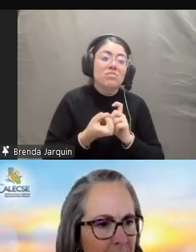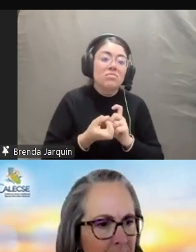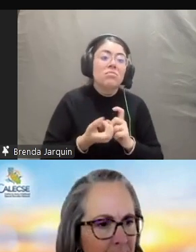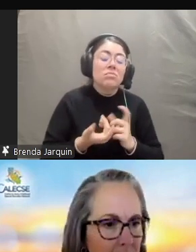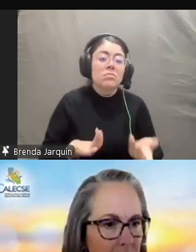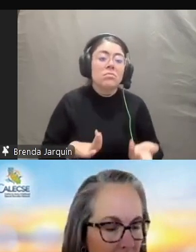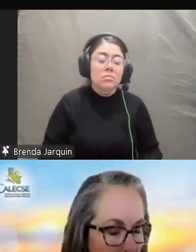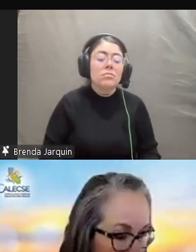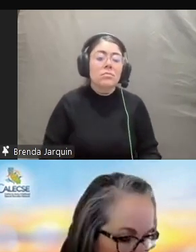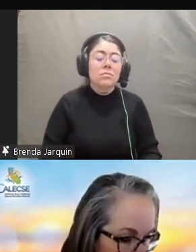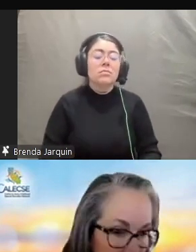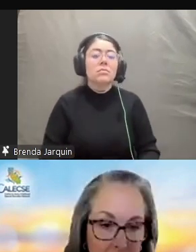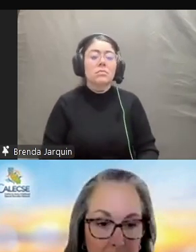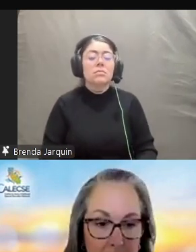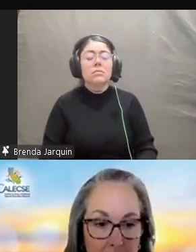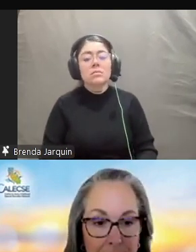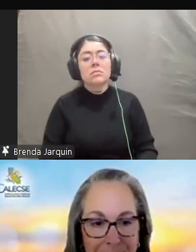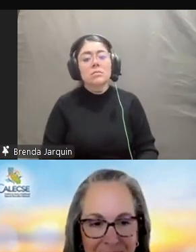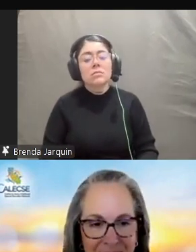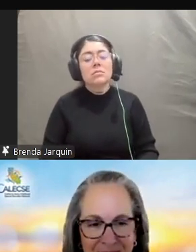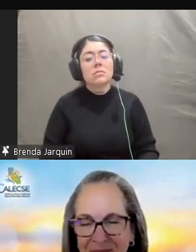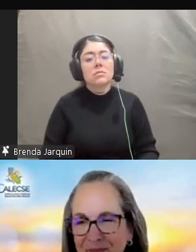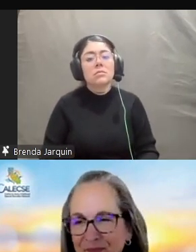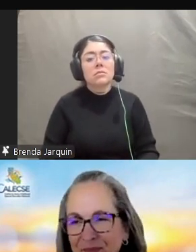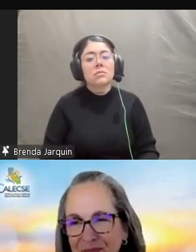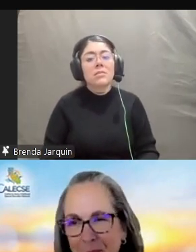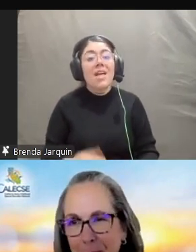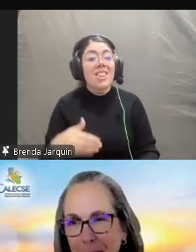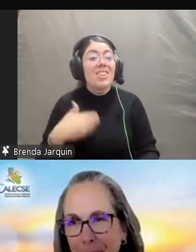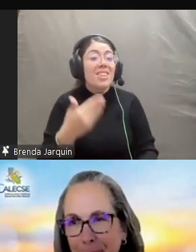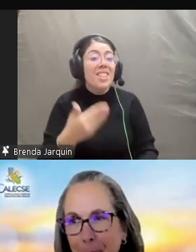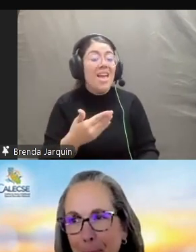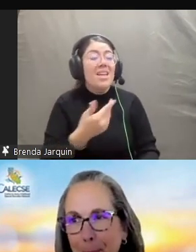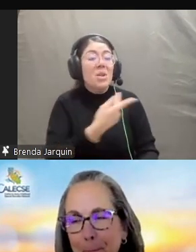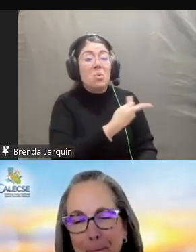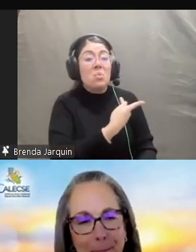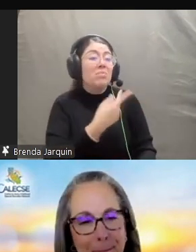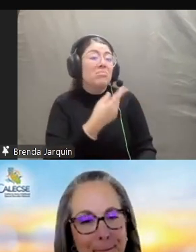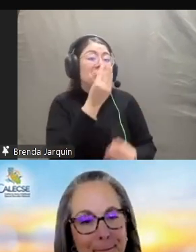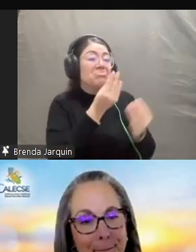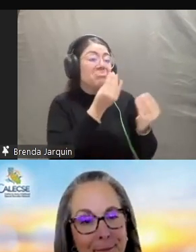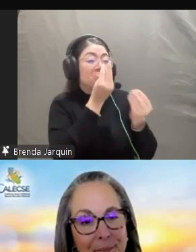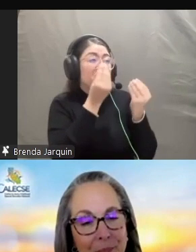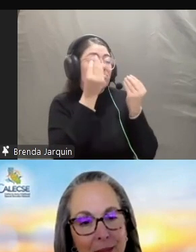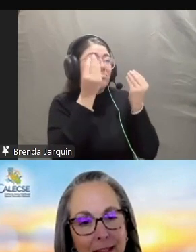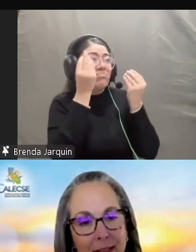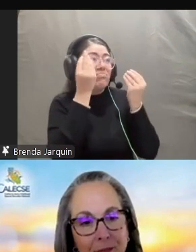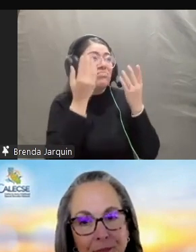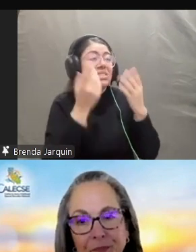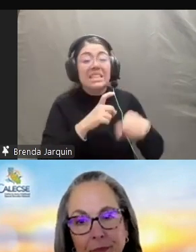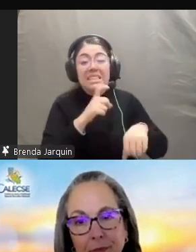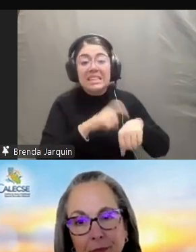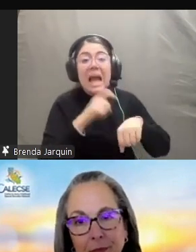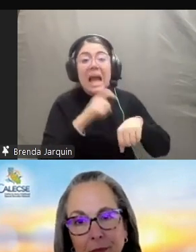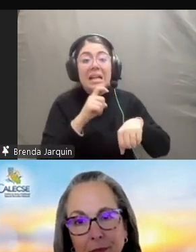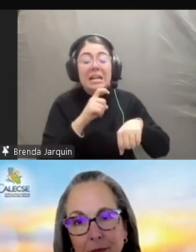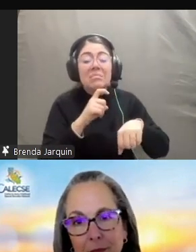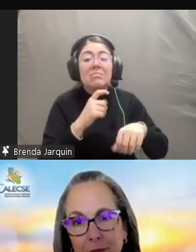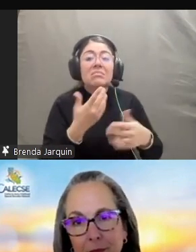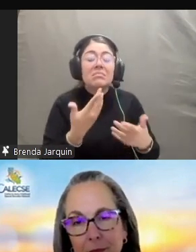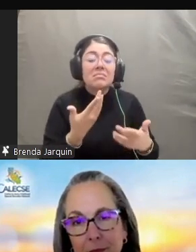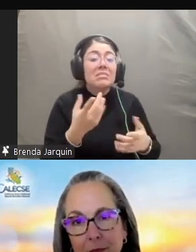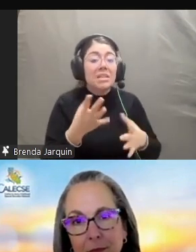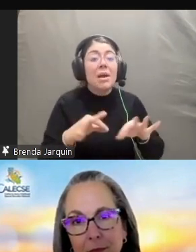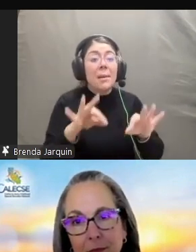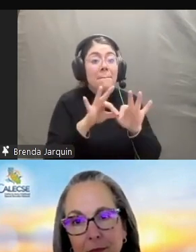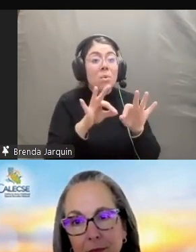the signatories and the timing so that we were all getting approval within the same window of time.